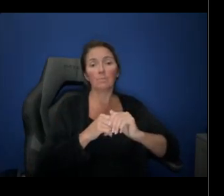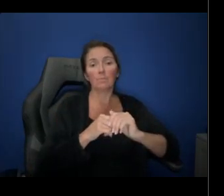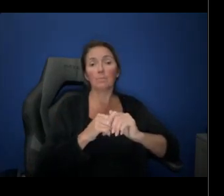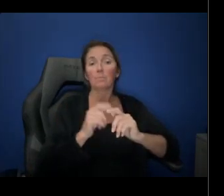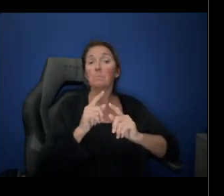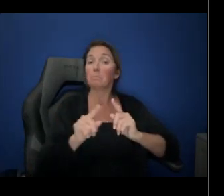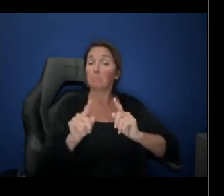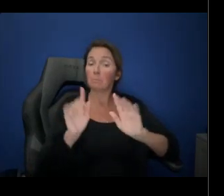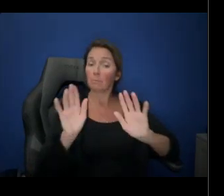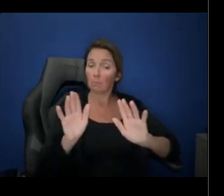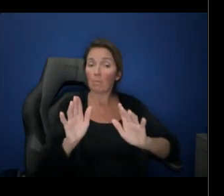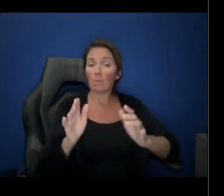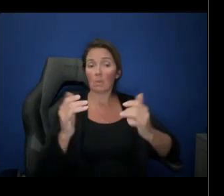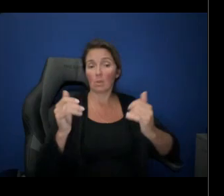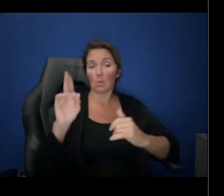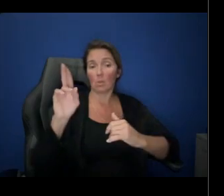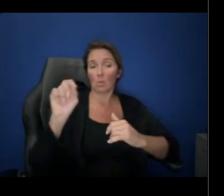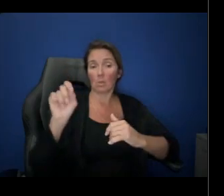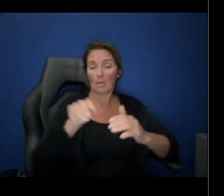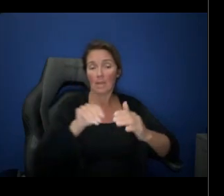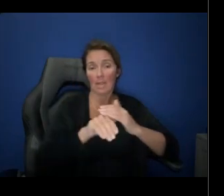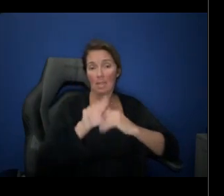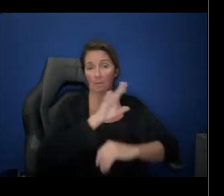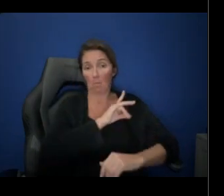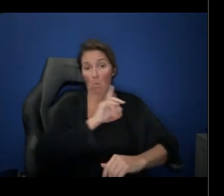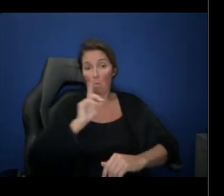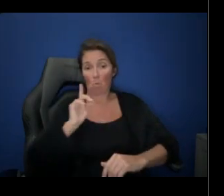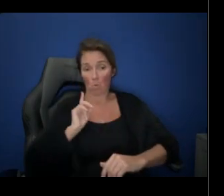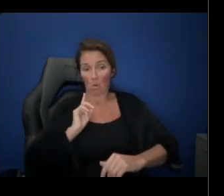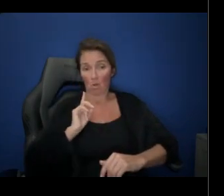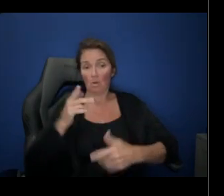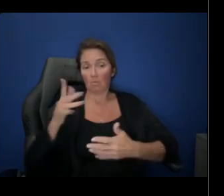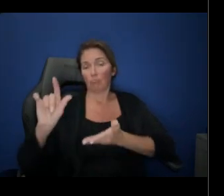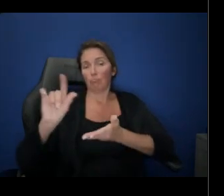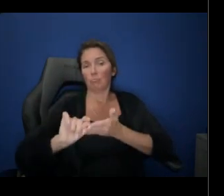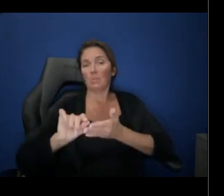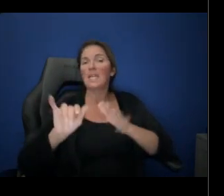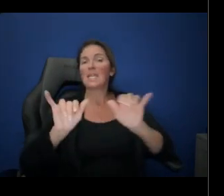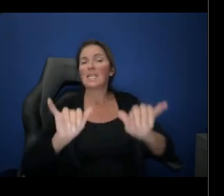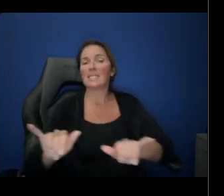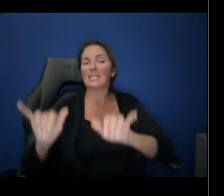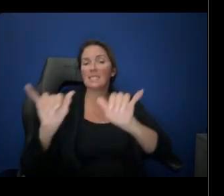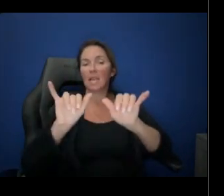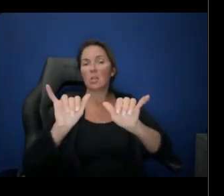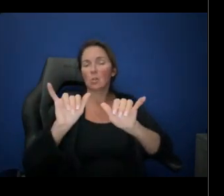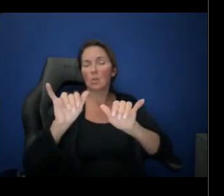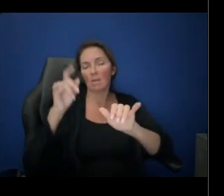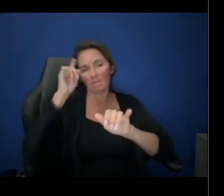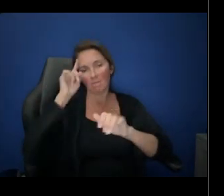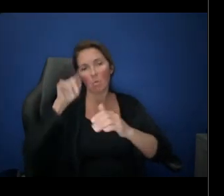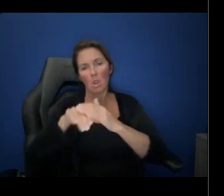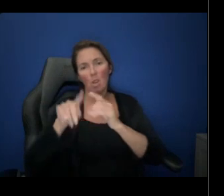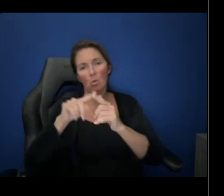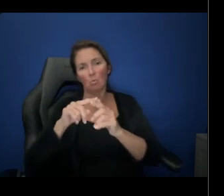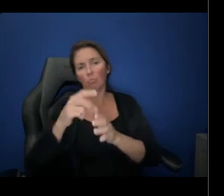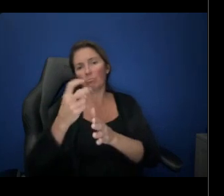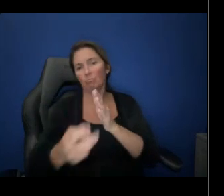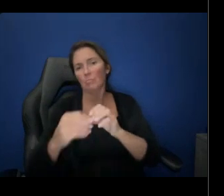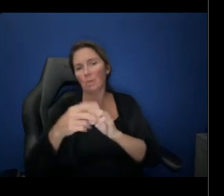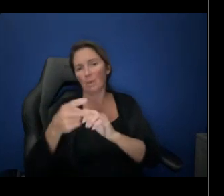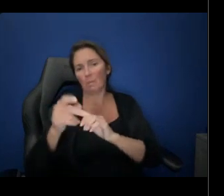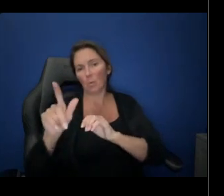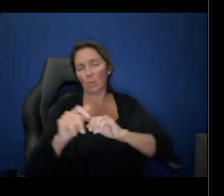Presently, the U.S. Access Board has published standards for access to